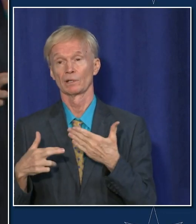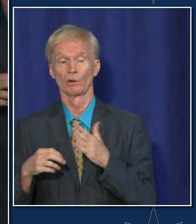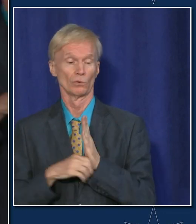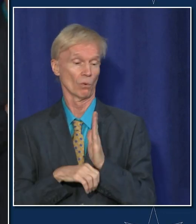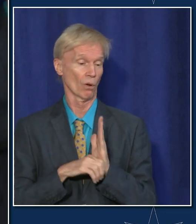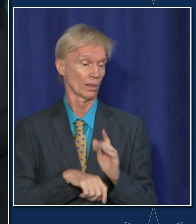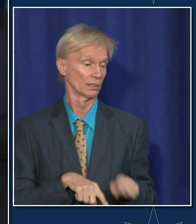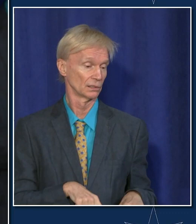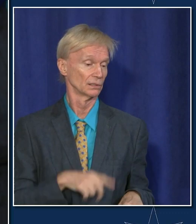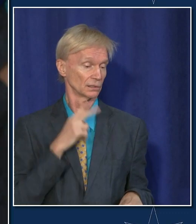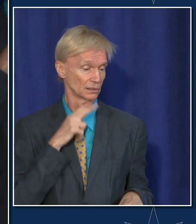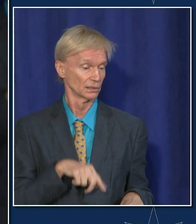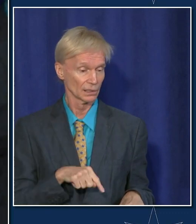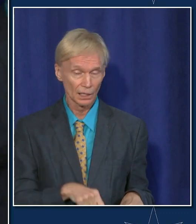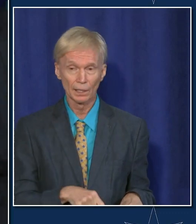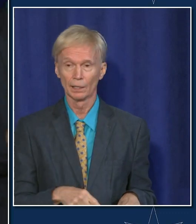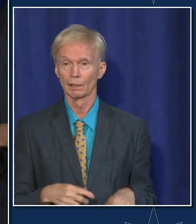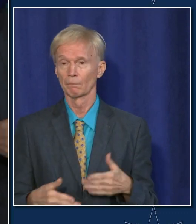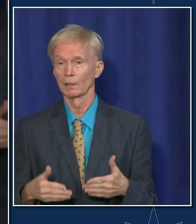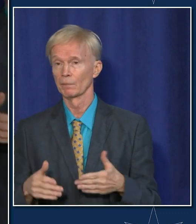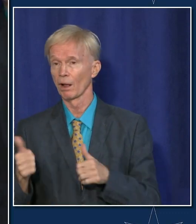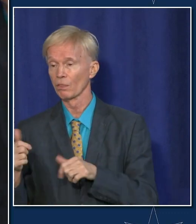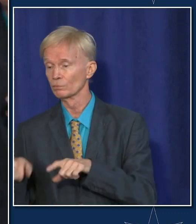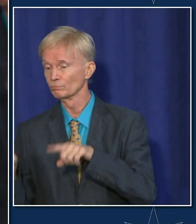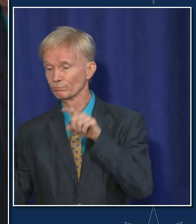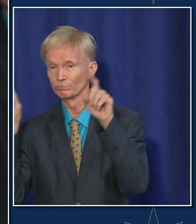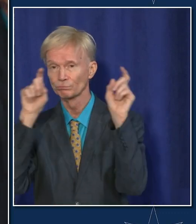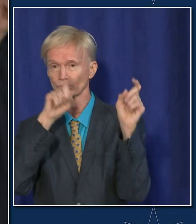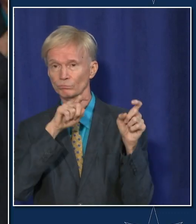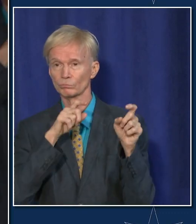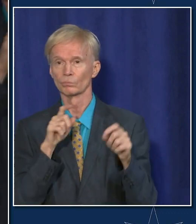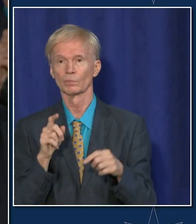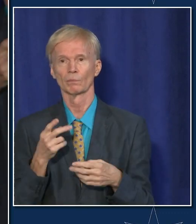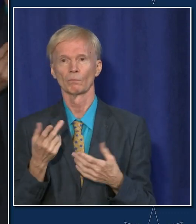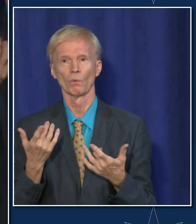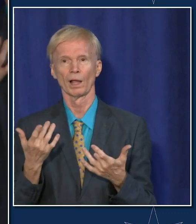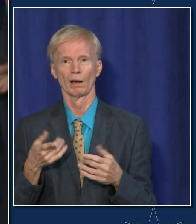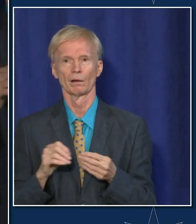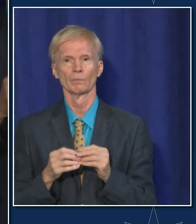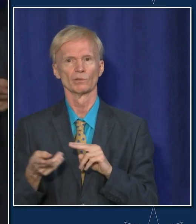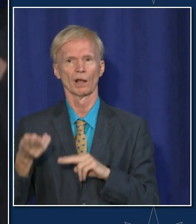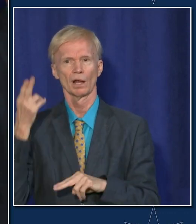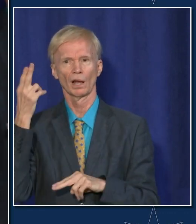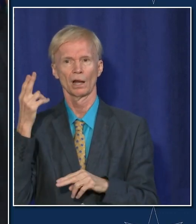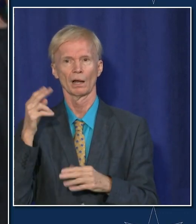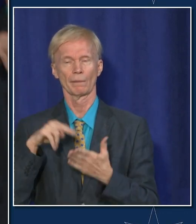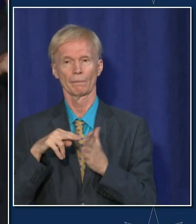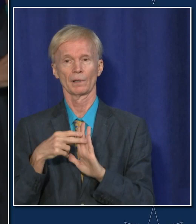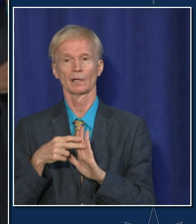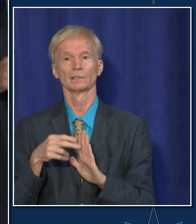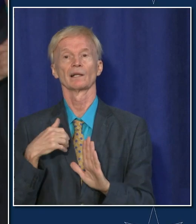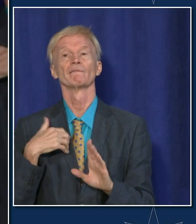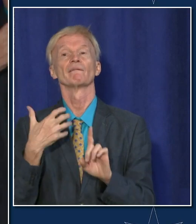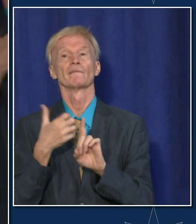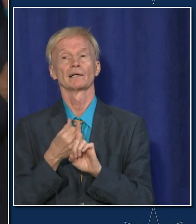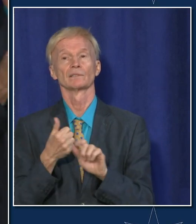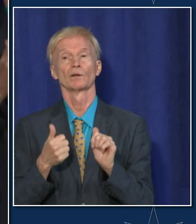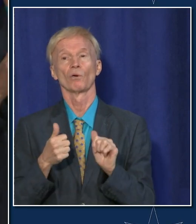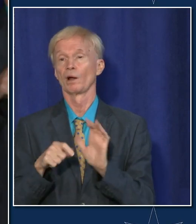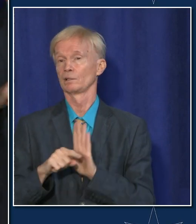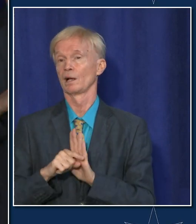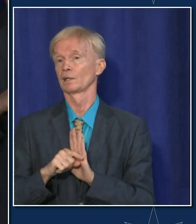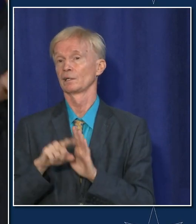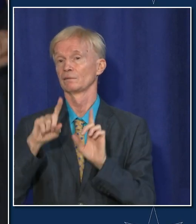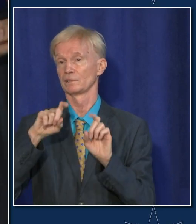Orleans even potentially, or other places just where rates are so high that having a vaccine, or potentially a vaccine or a negative